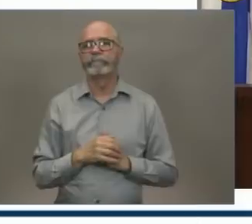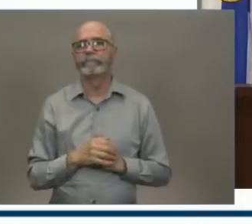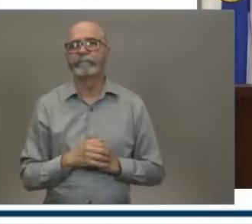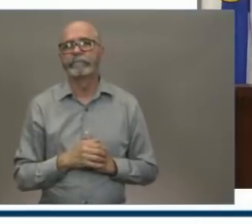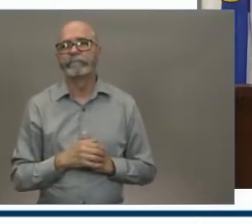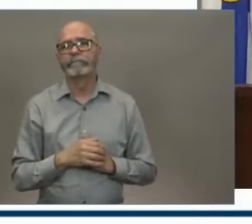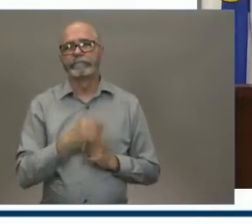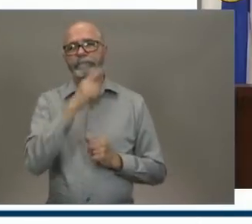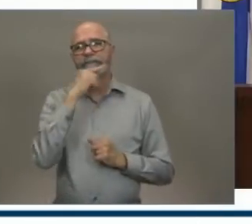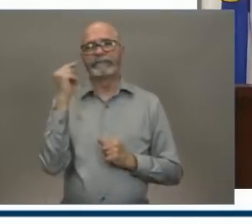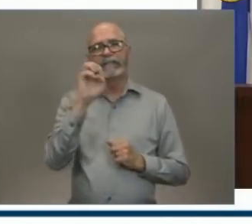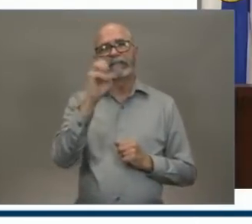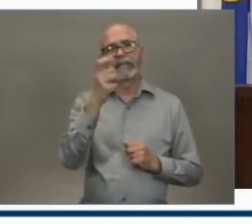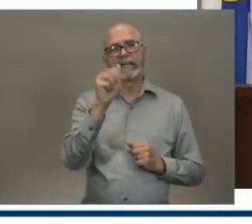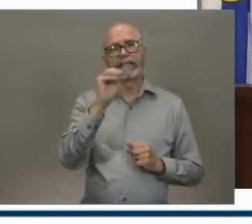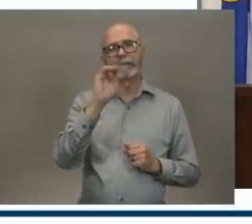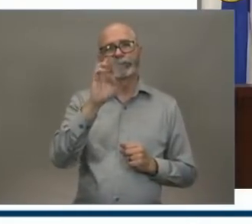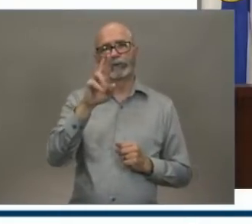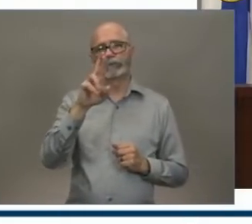Go ahead, Tim.